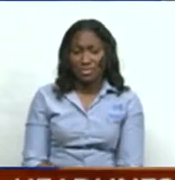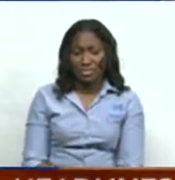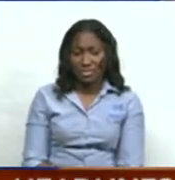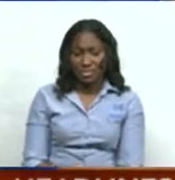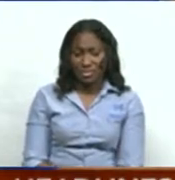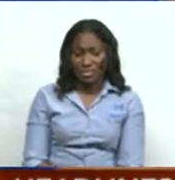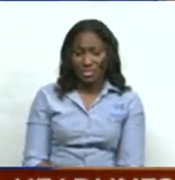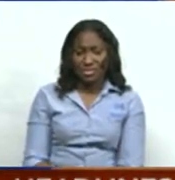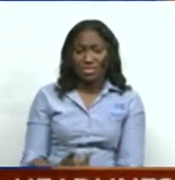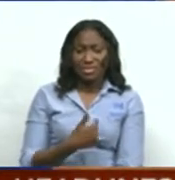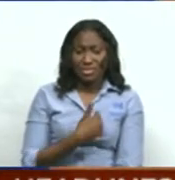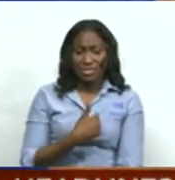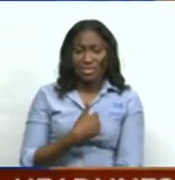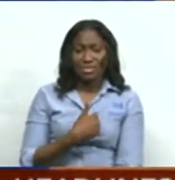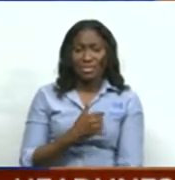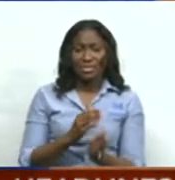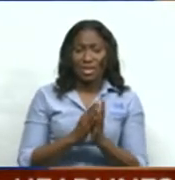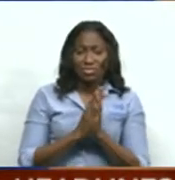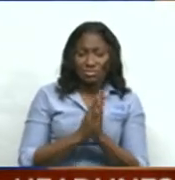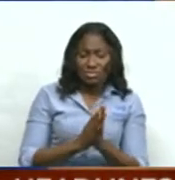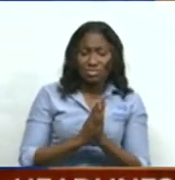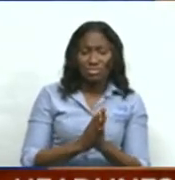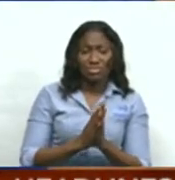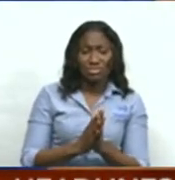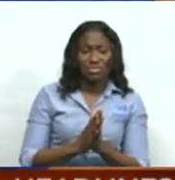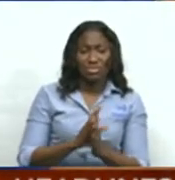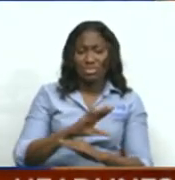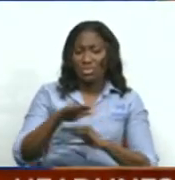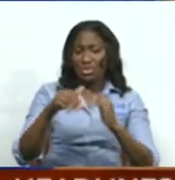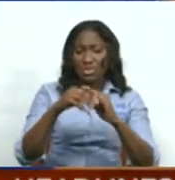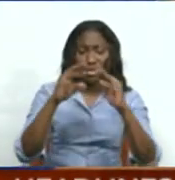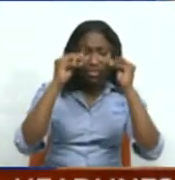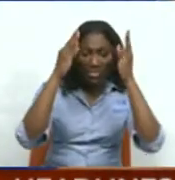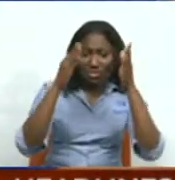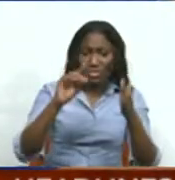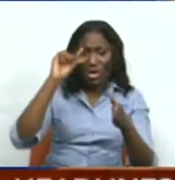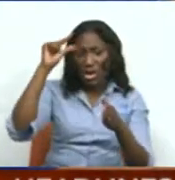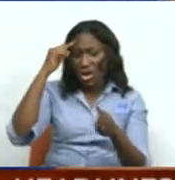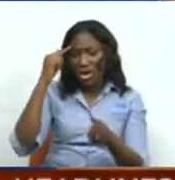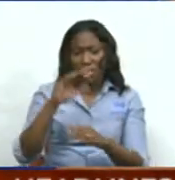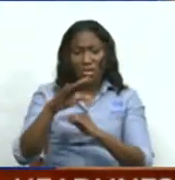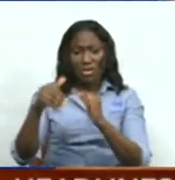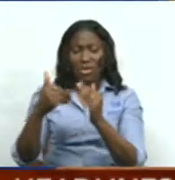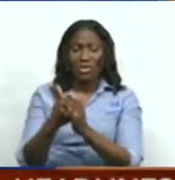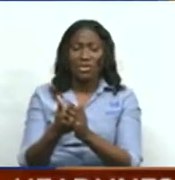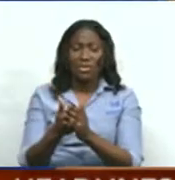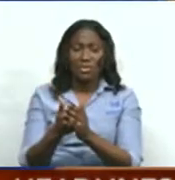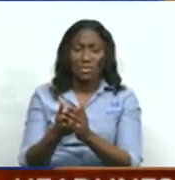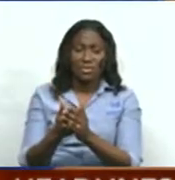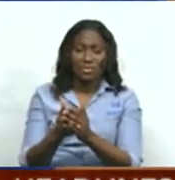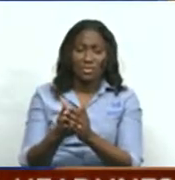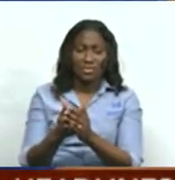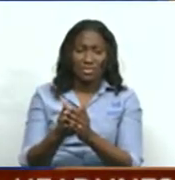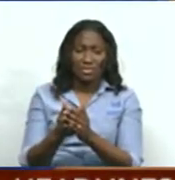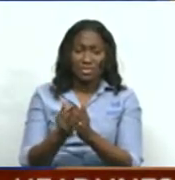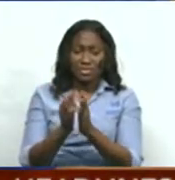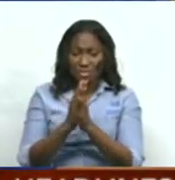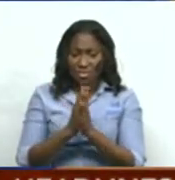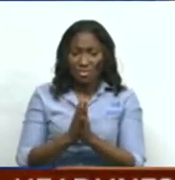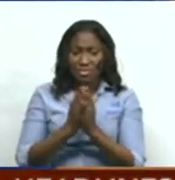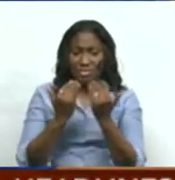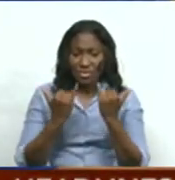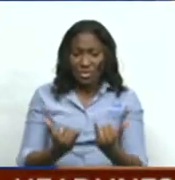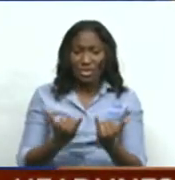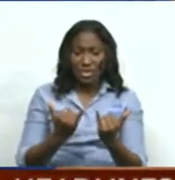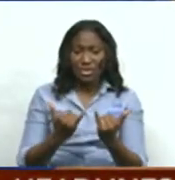Prime Minister, Minister, everybody. I would like your prayers. At this point in time,